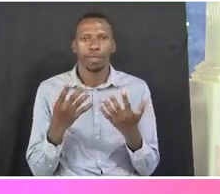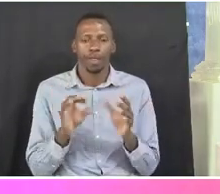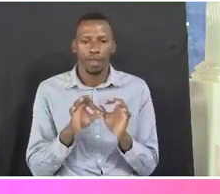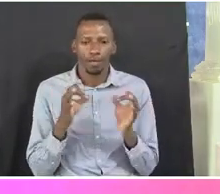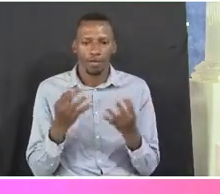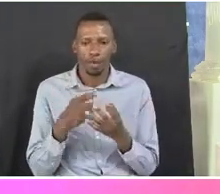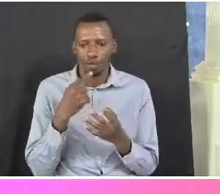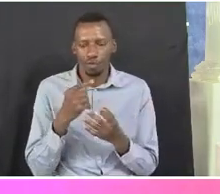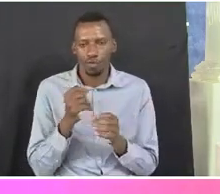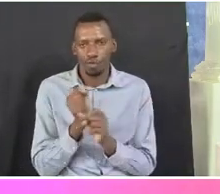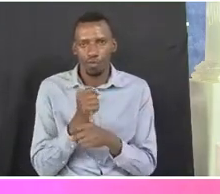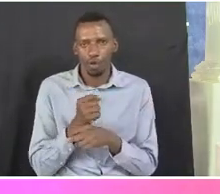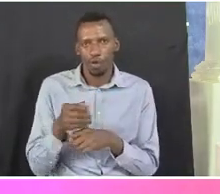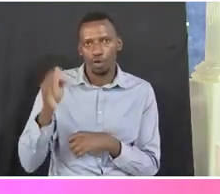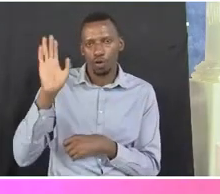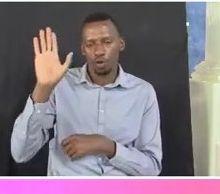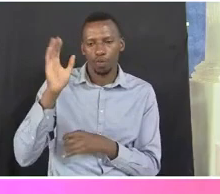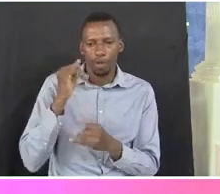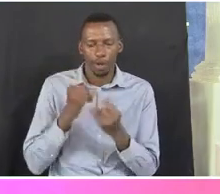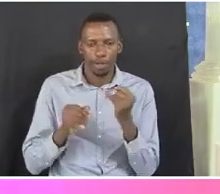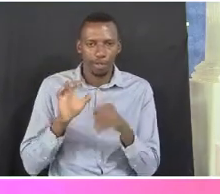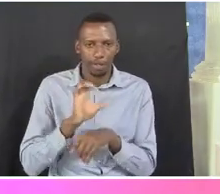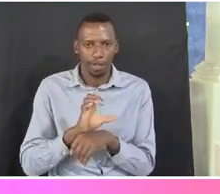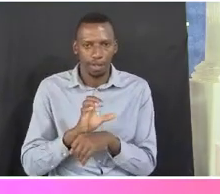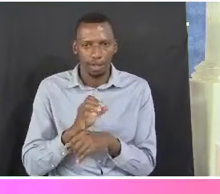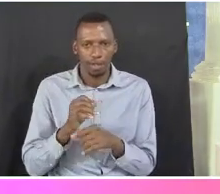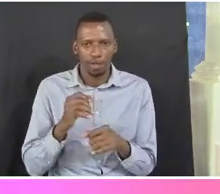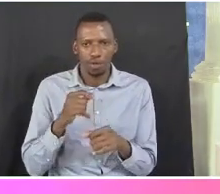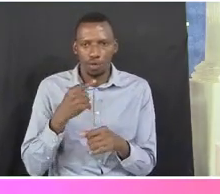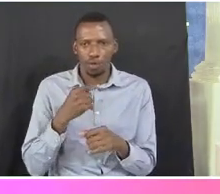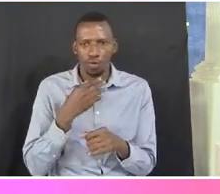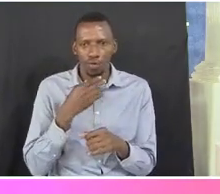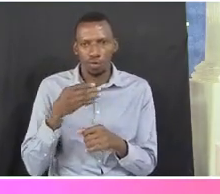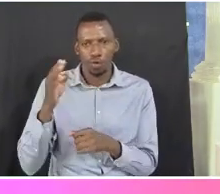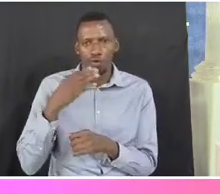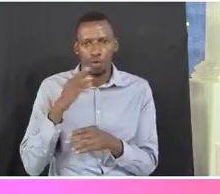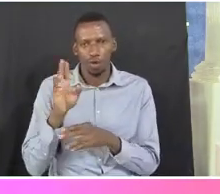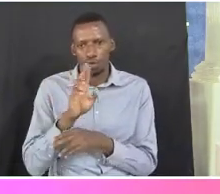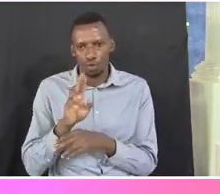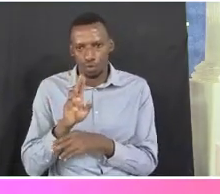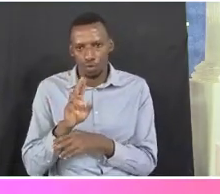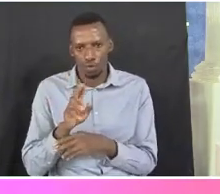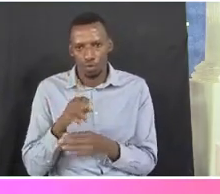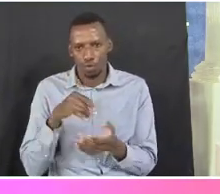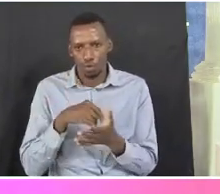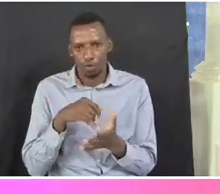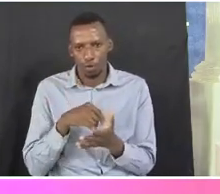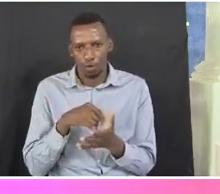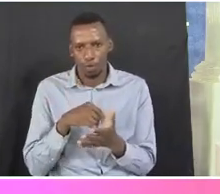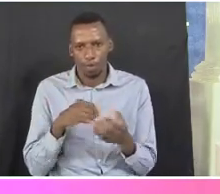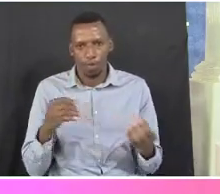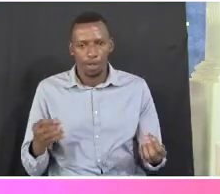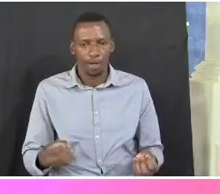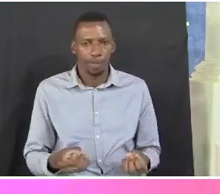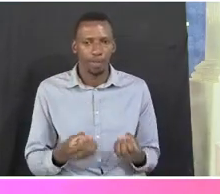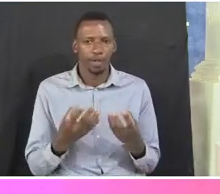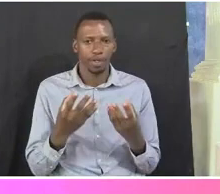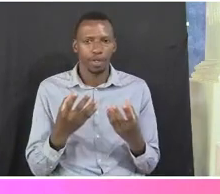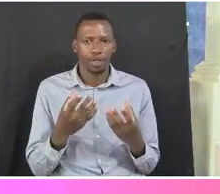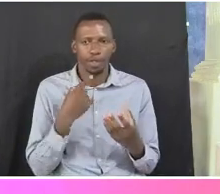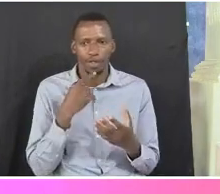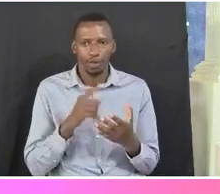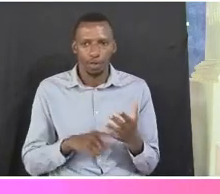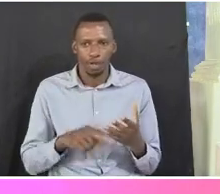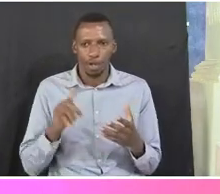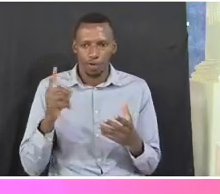church, families whom I want to use to get involved, repent and be revived. God is saying, but seek